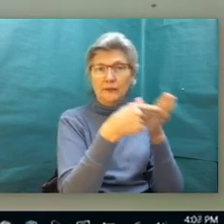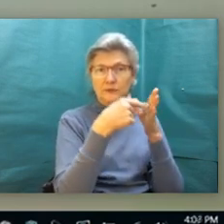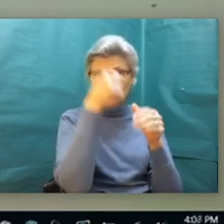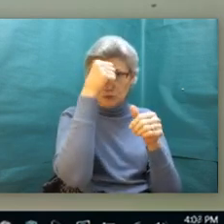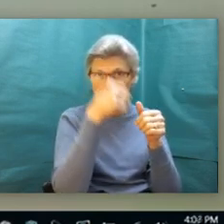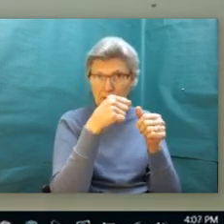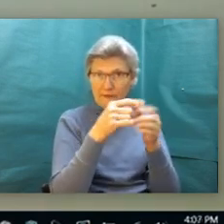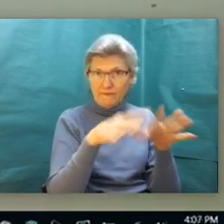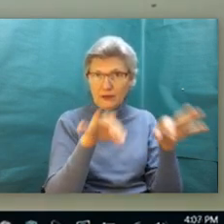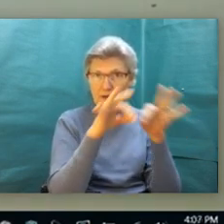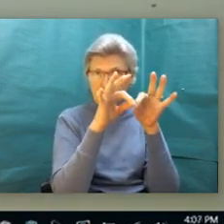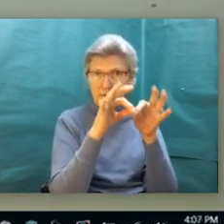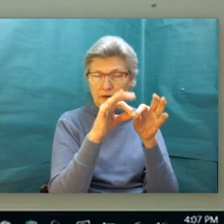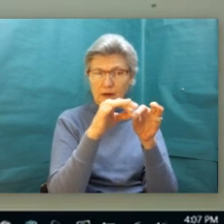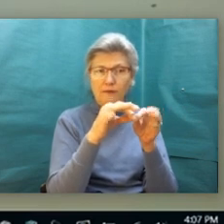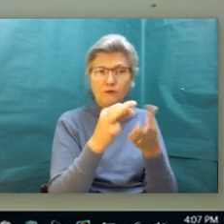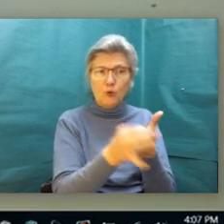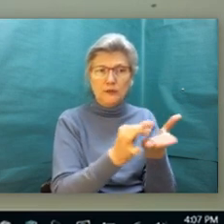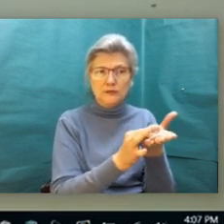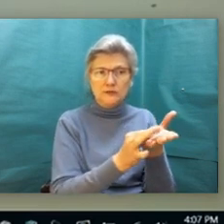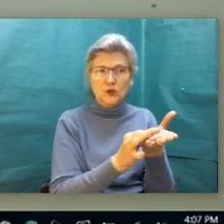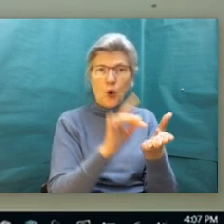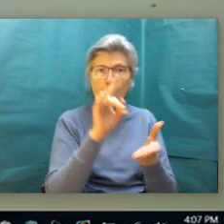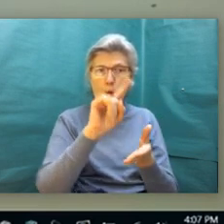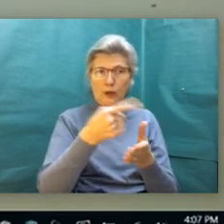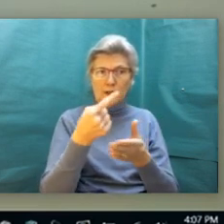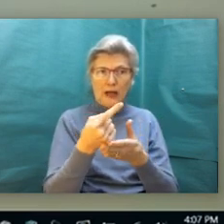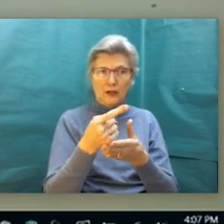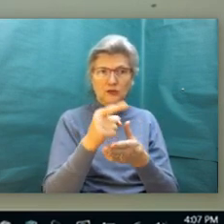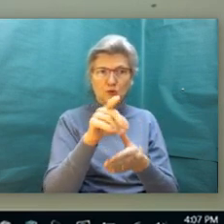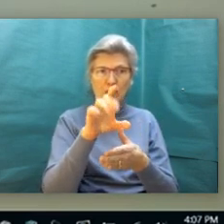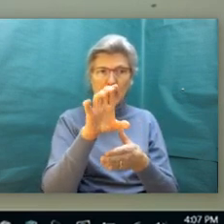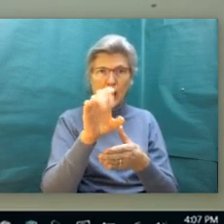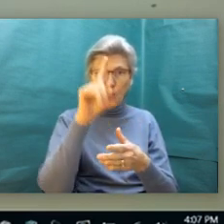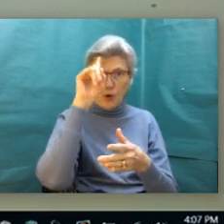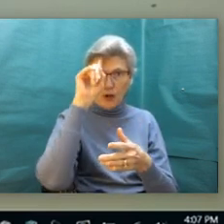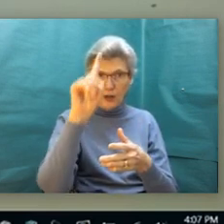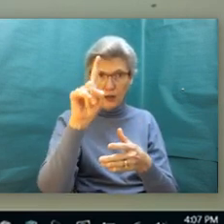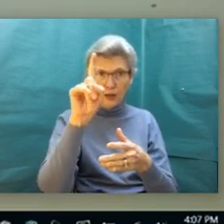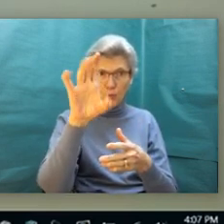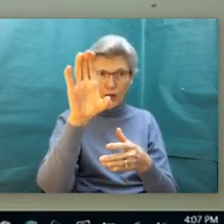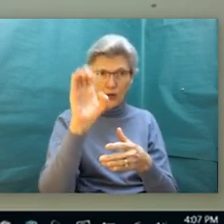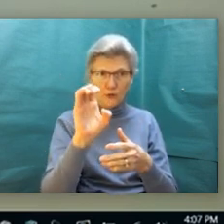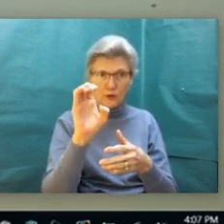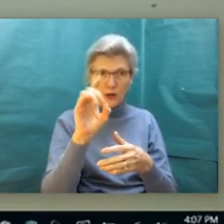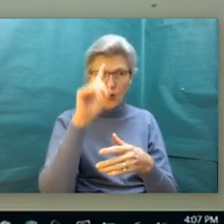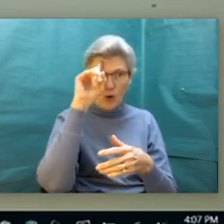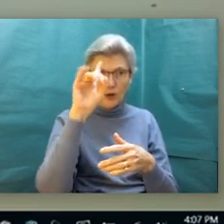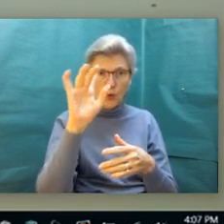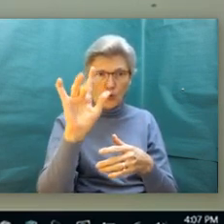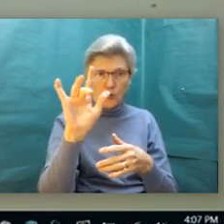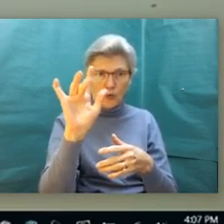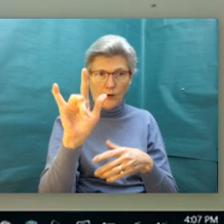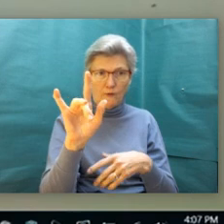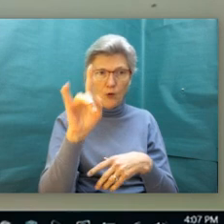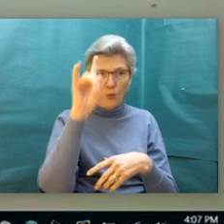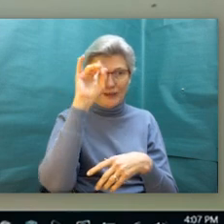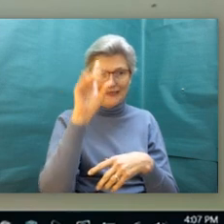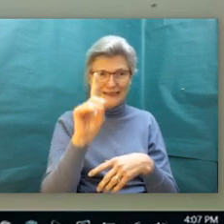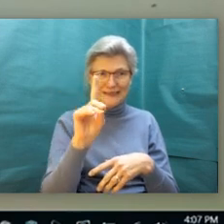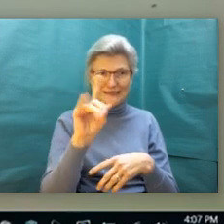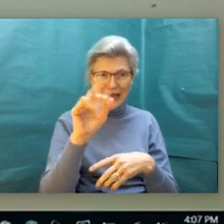$1 is equivalent to 100 cents. A quarter is 25 cents, 1 dime is 10 cents, and 1 penny is 1